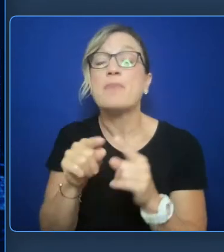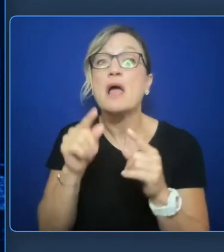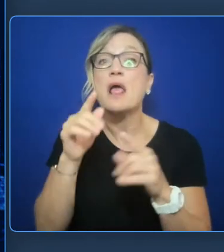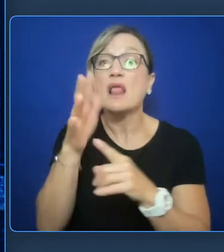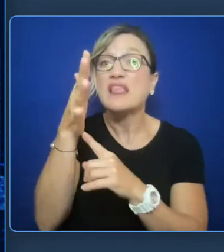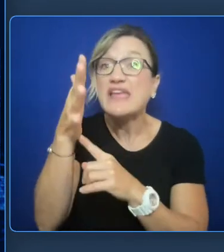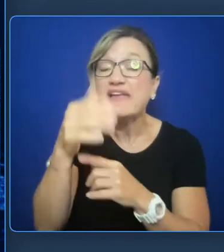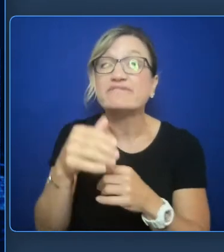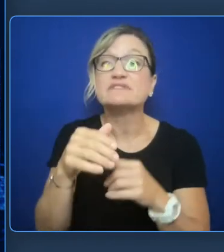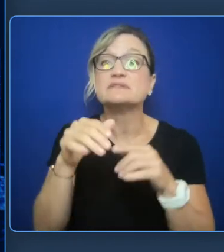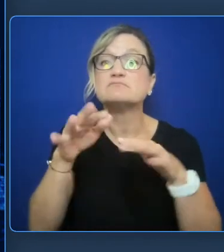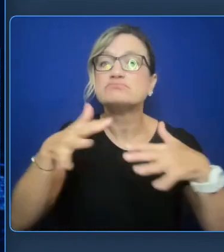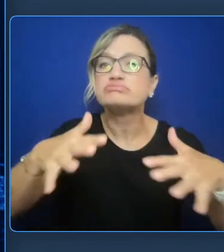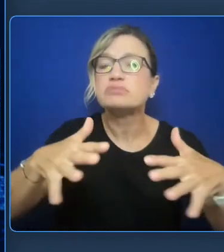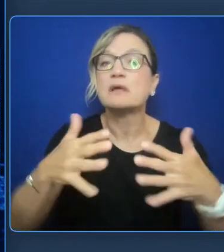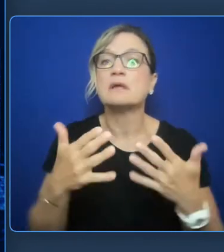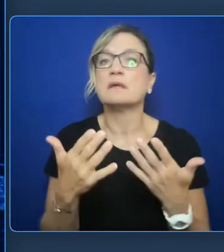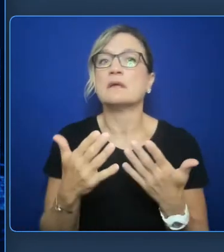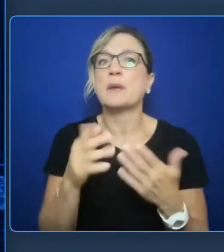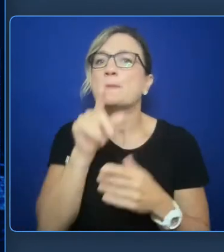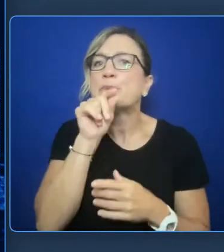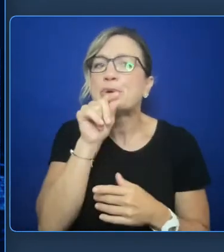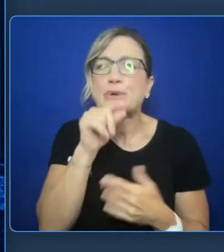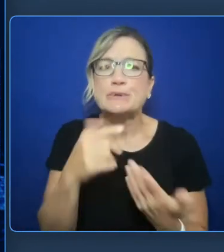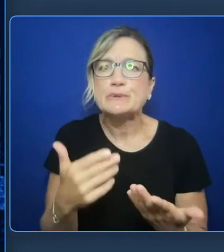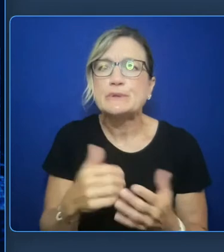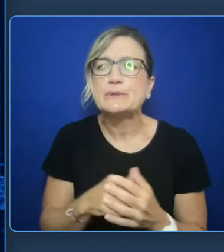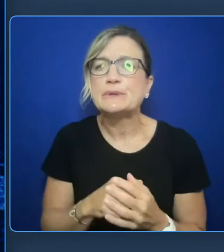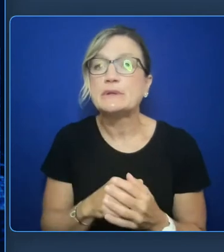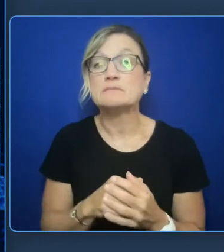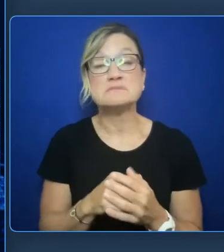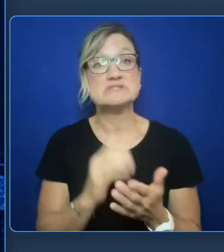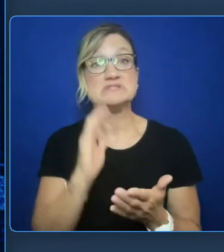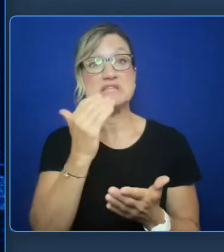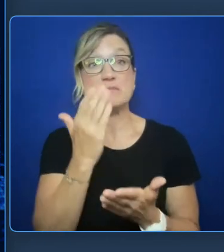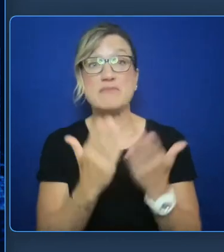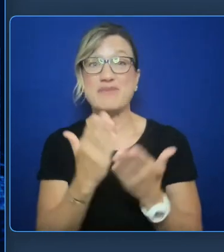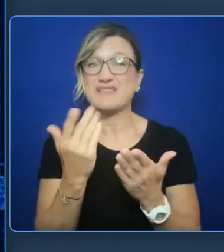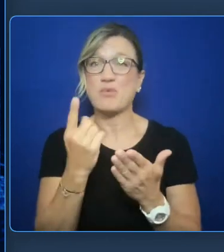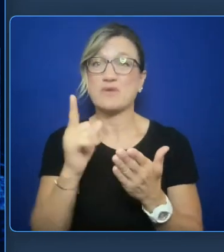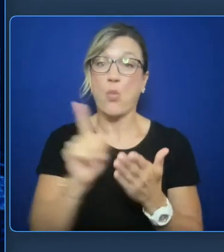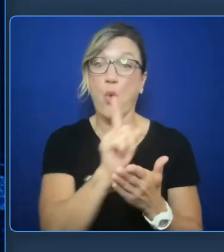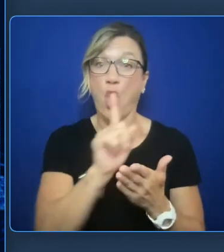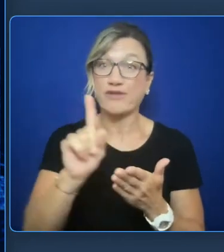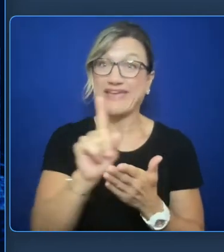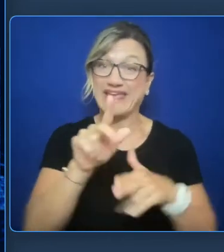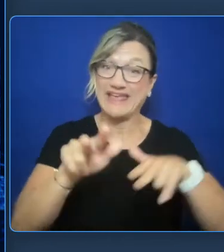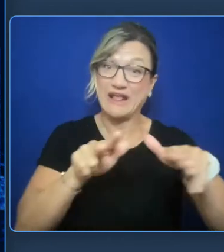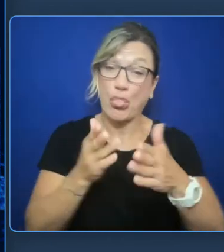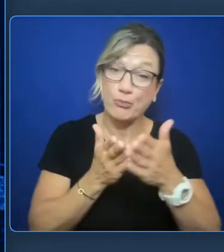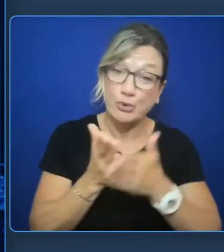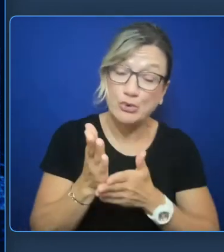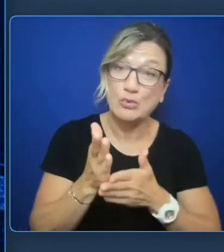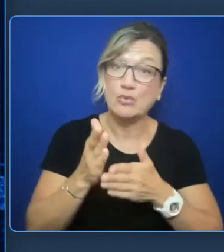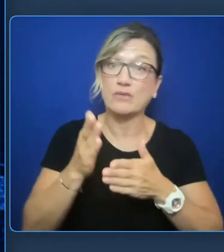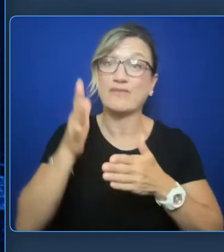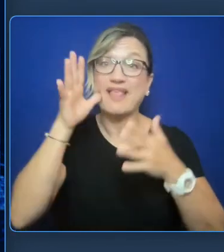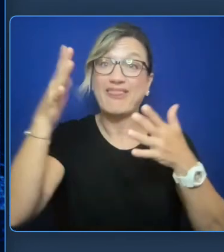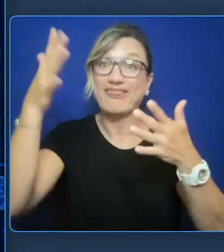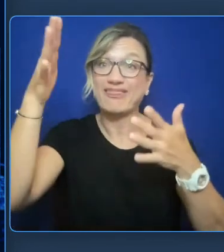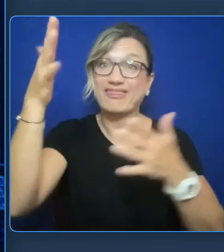rustling, birds? What else? You know, it sounded like maybe somebody walking through those leaves. Walking.